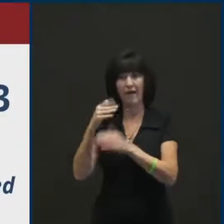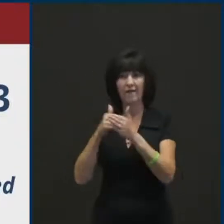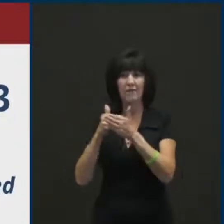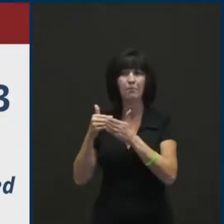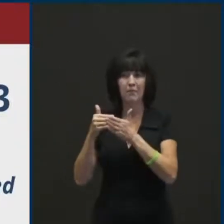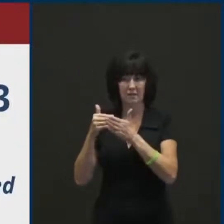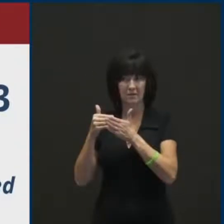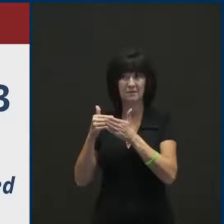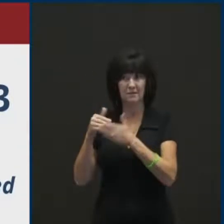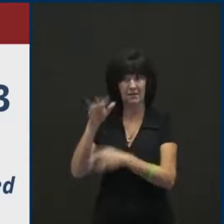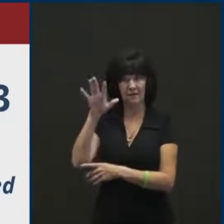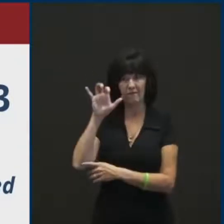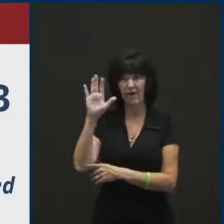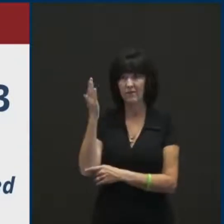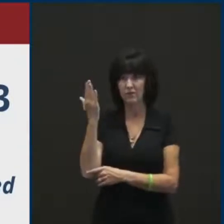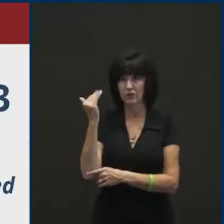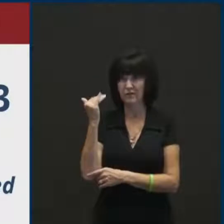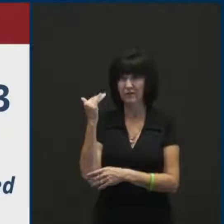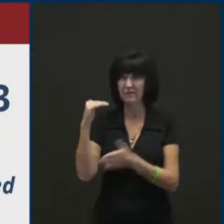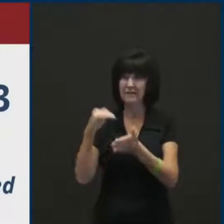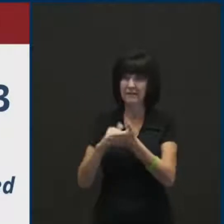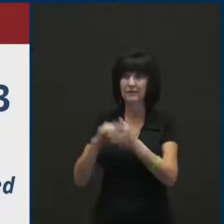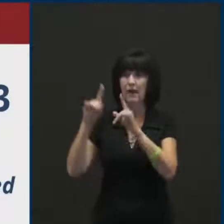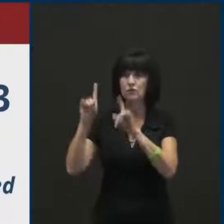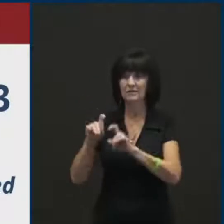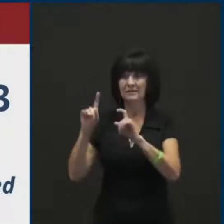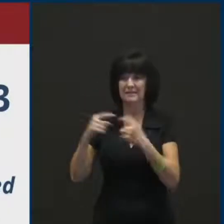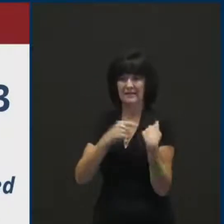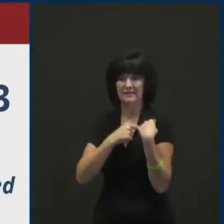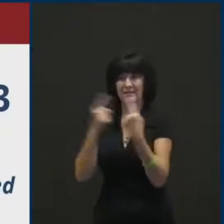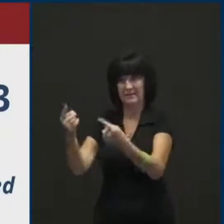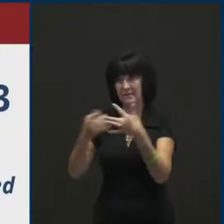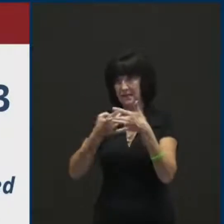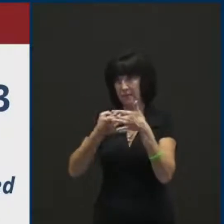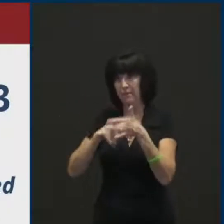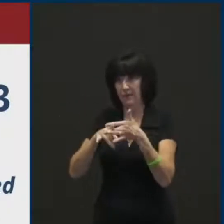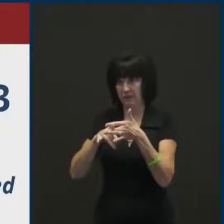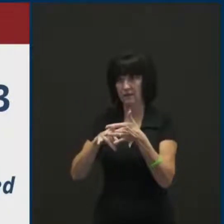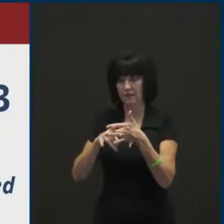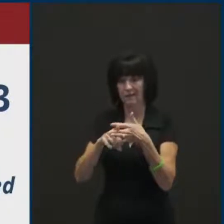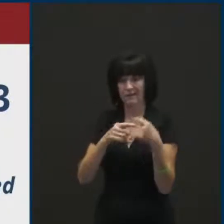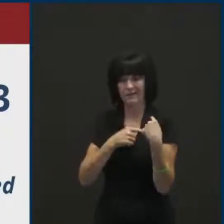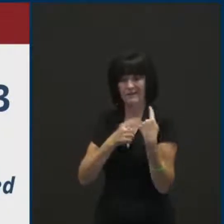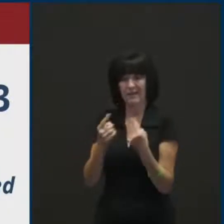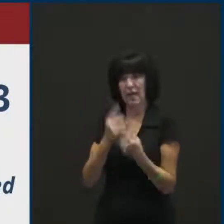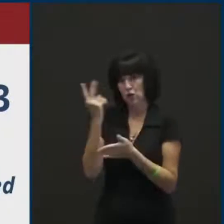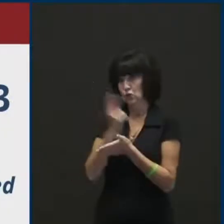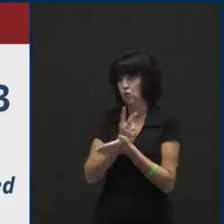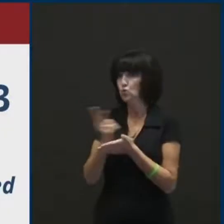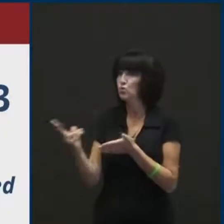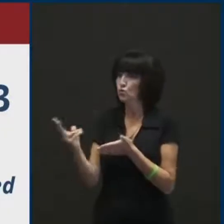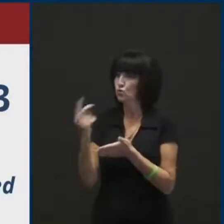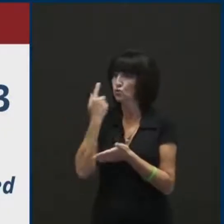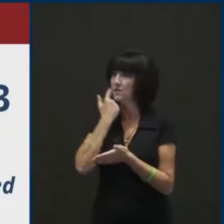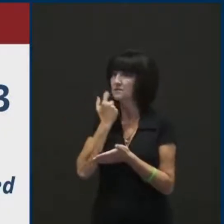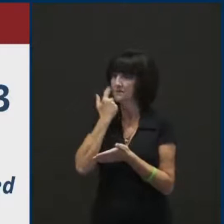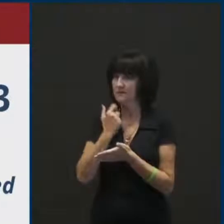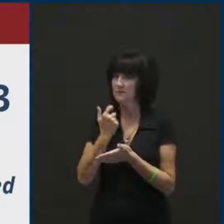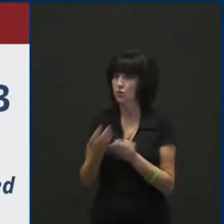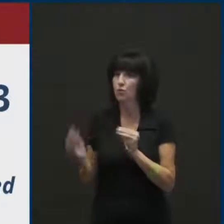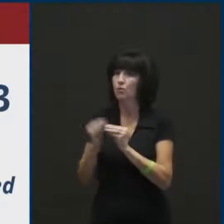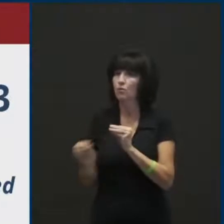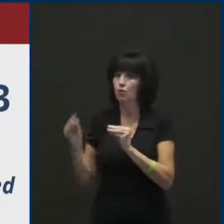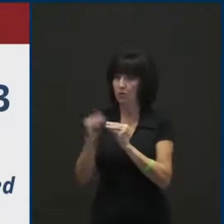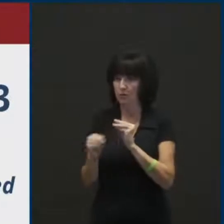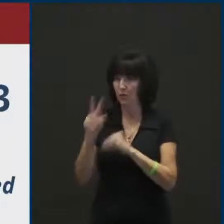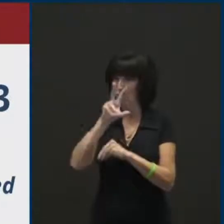515,000 tests that have been administered since the beginning. The last 2 weeks have been big testing weeks for us. We had over 30,000 tests this